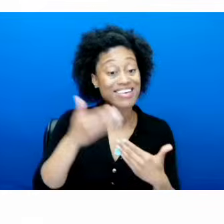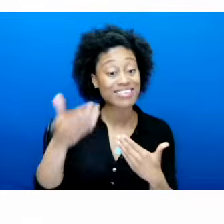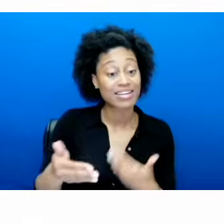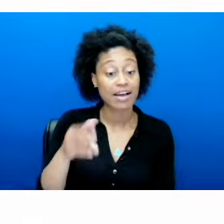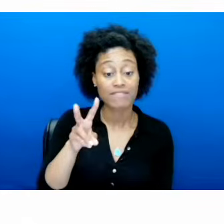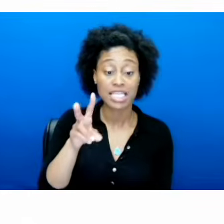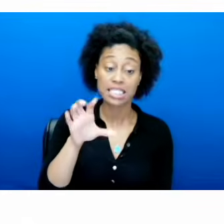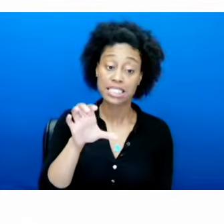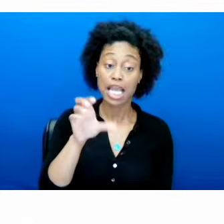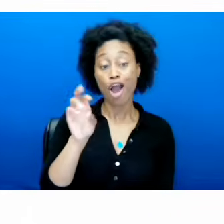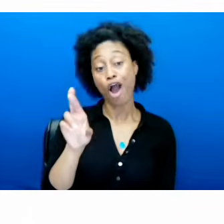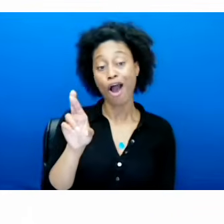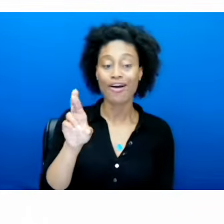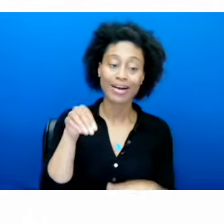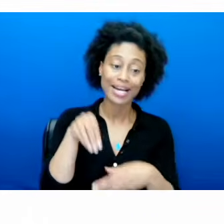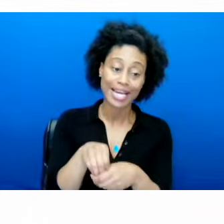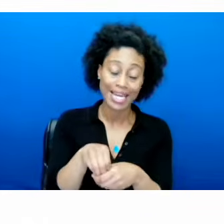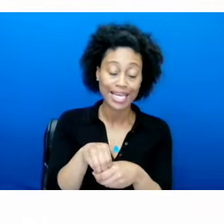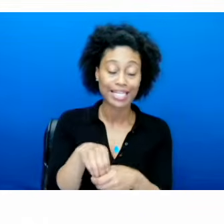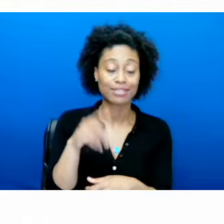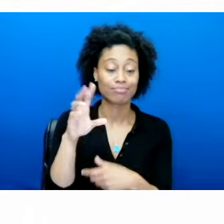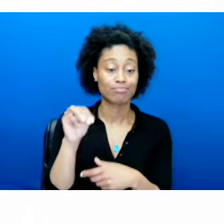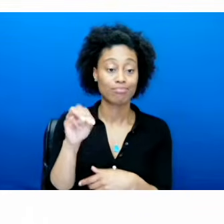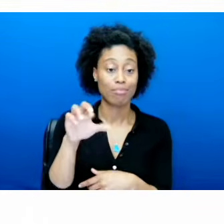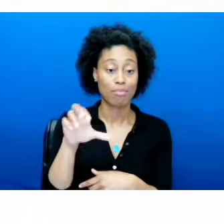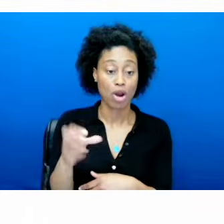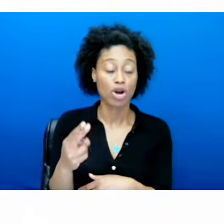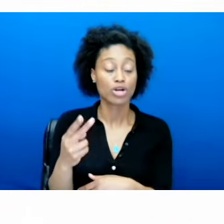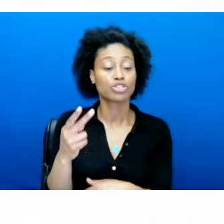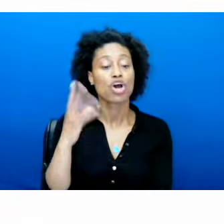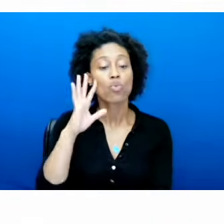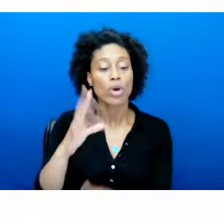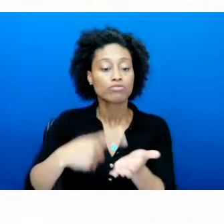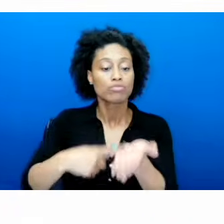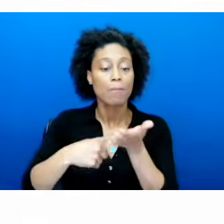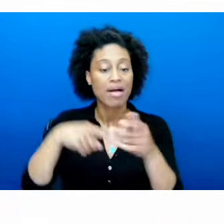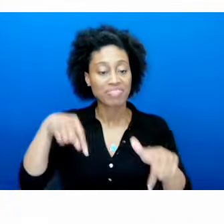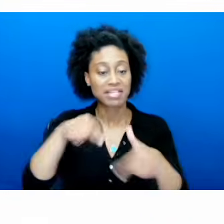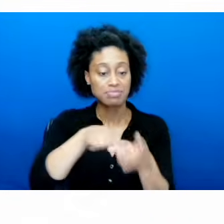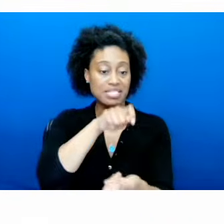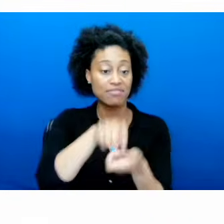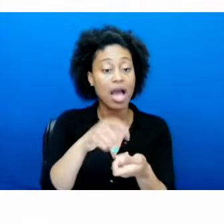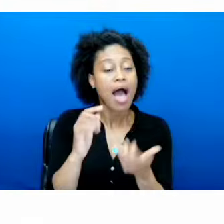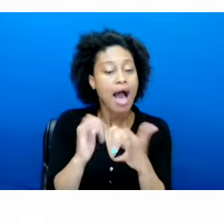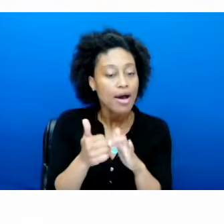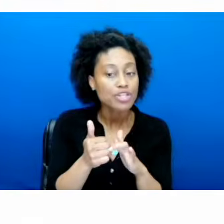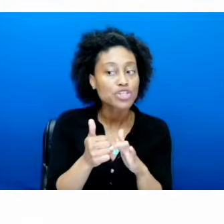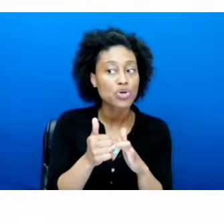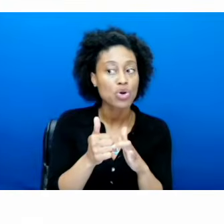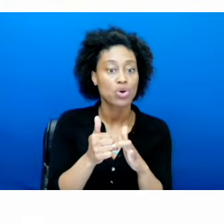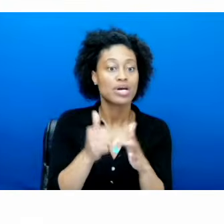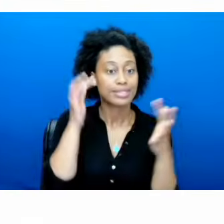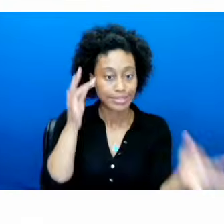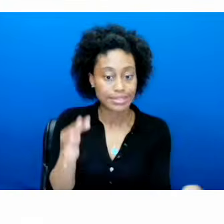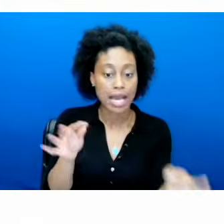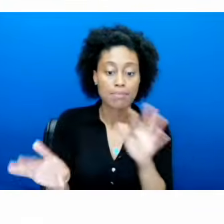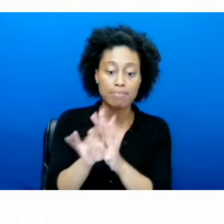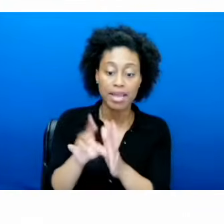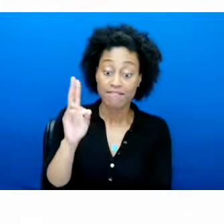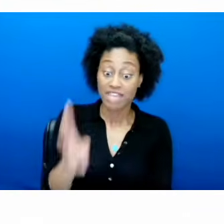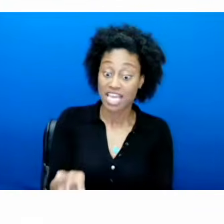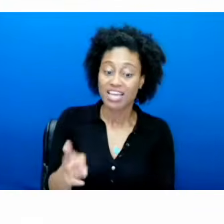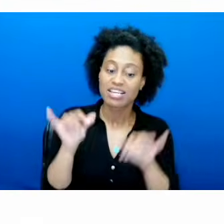March is actually going to speak to this specifically because it's about how to go vegan and stay vegan for people who don't like to